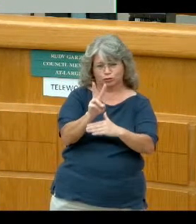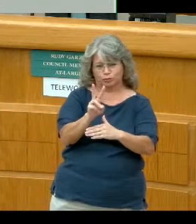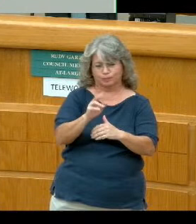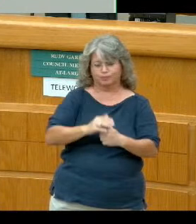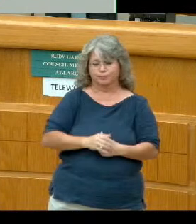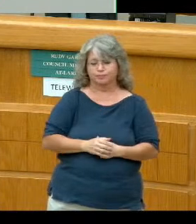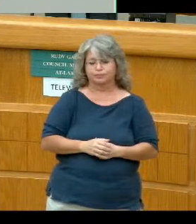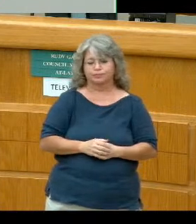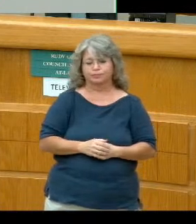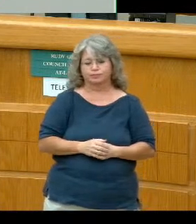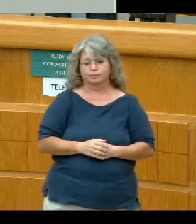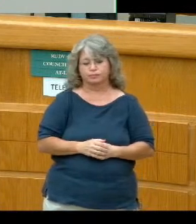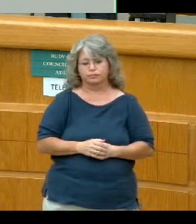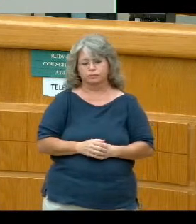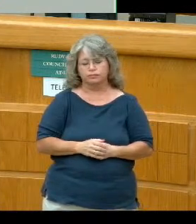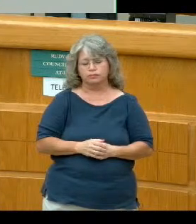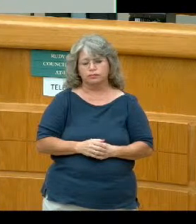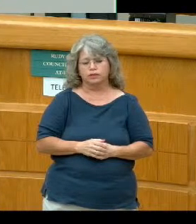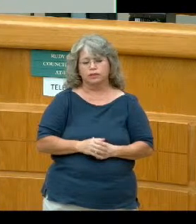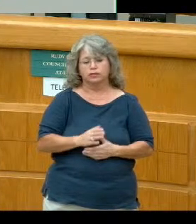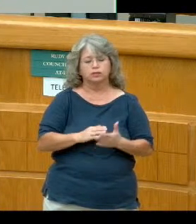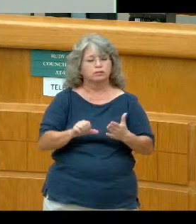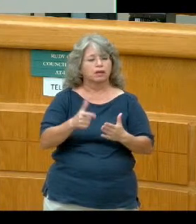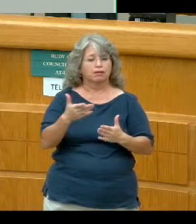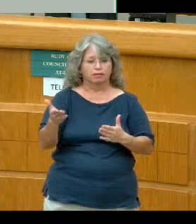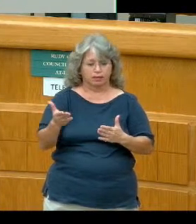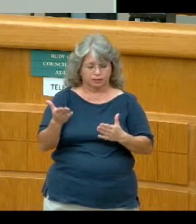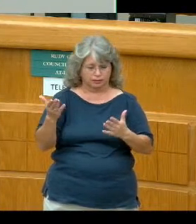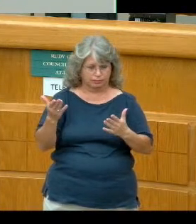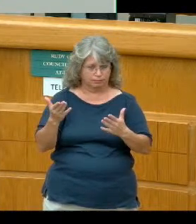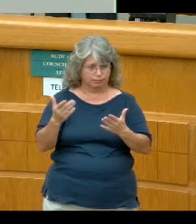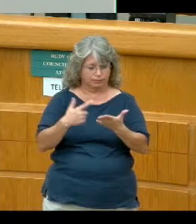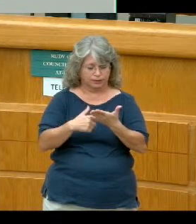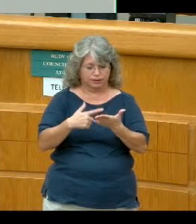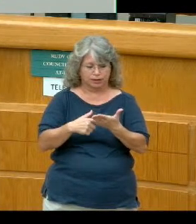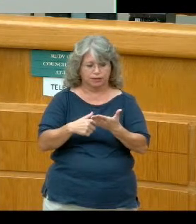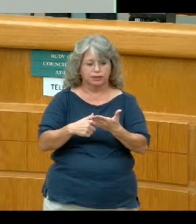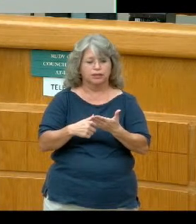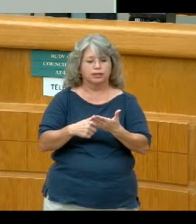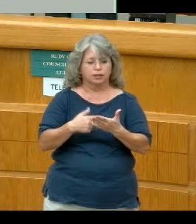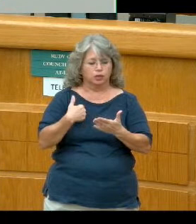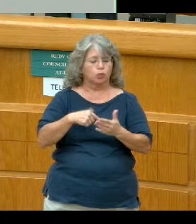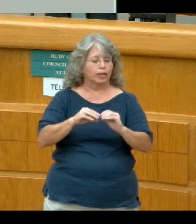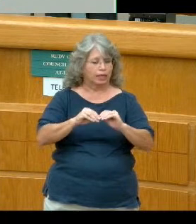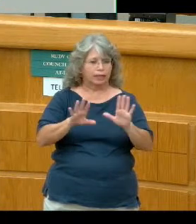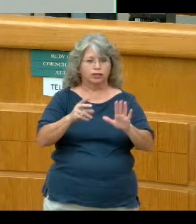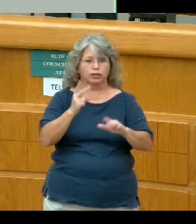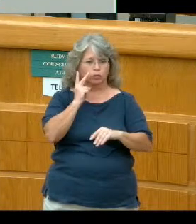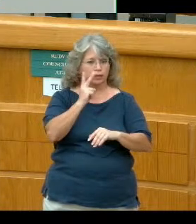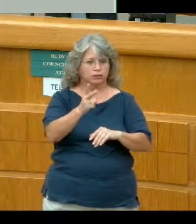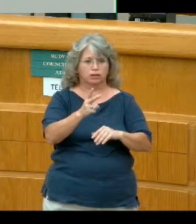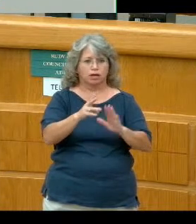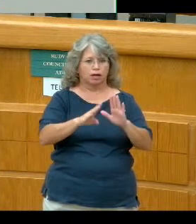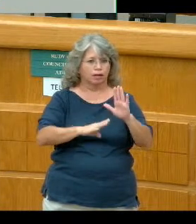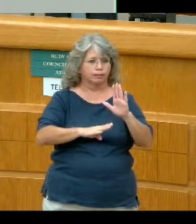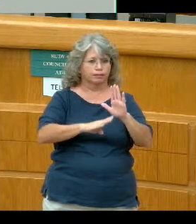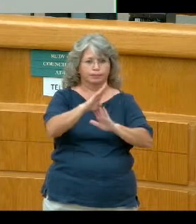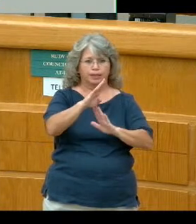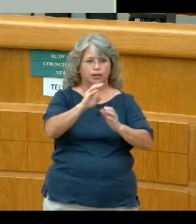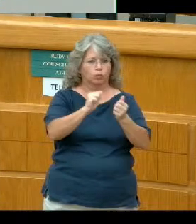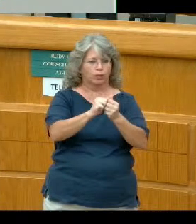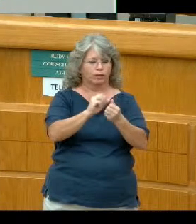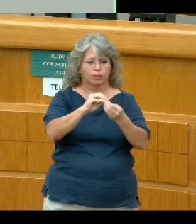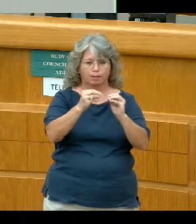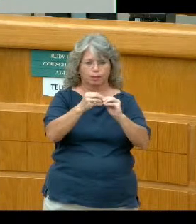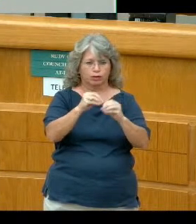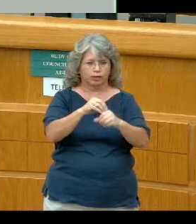So what are the other things that are coming out of this? So we saw hospitalizations. Clearly, there was a pretty big peak there in hospitalizations. That's possible under the